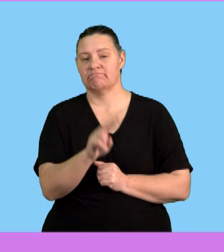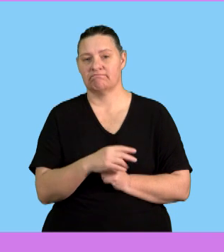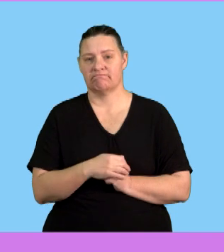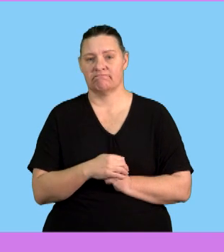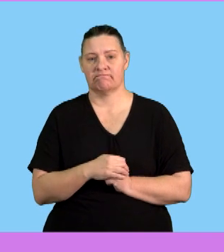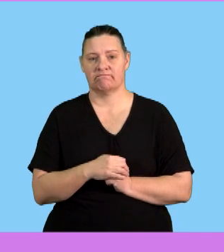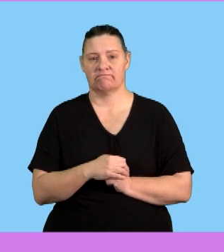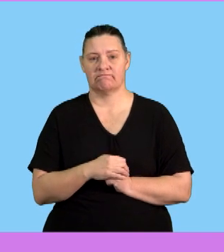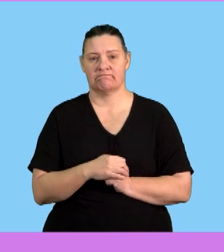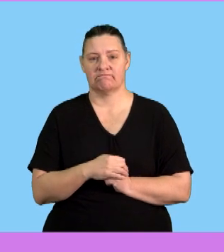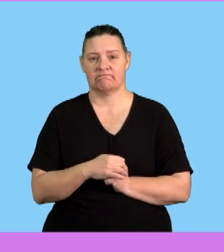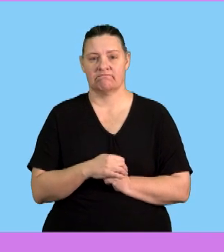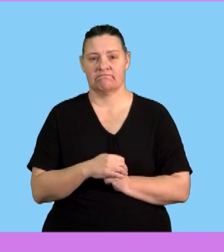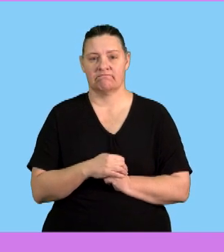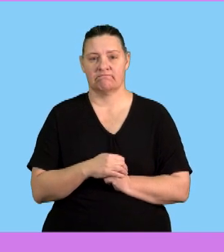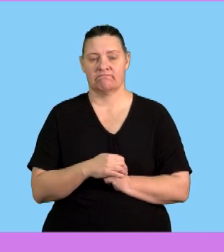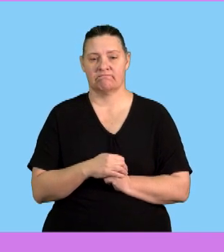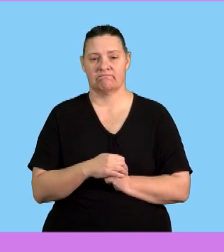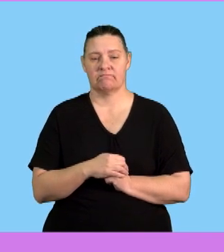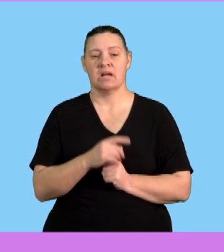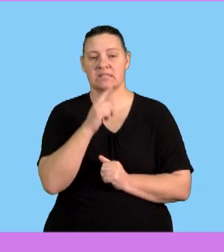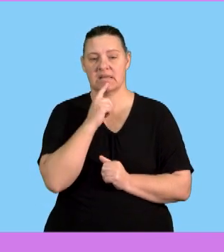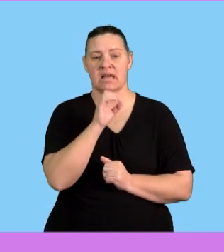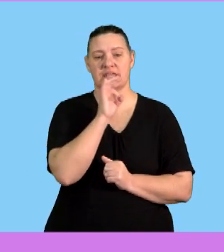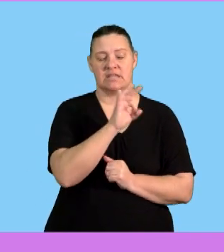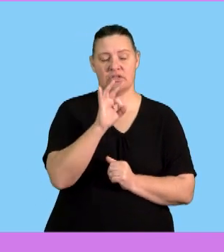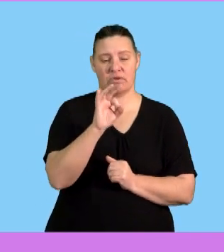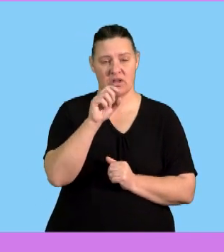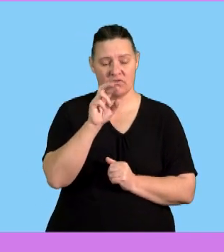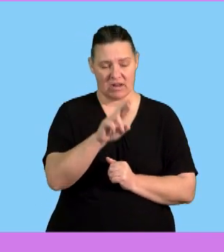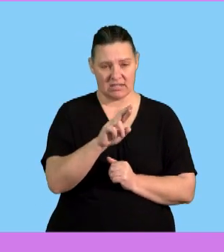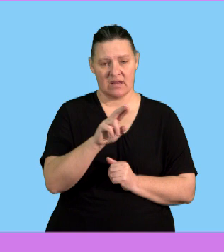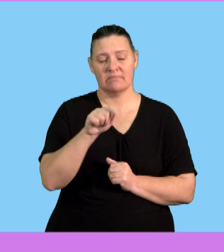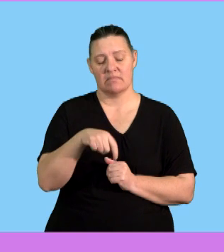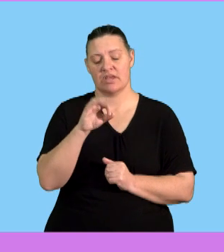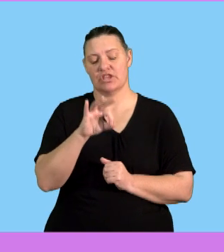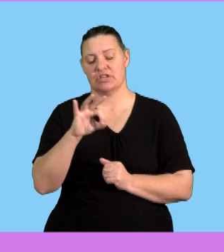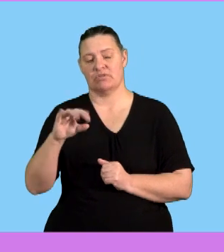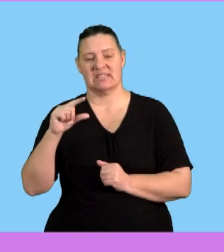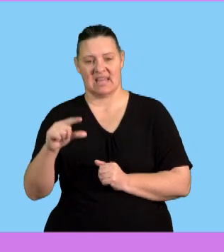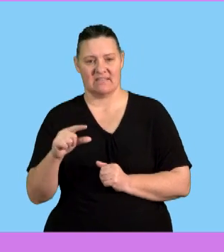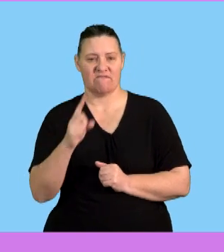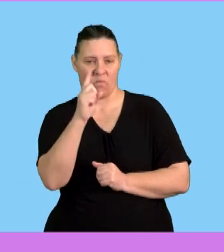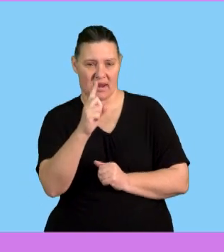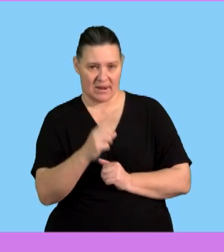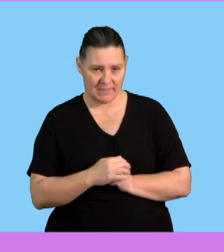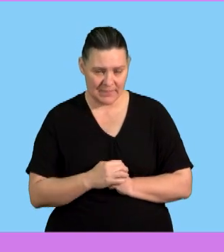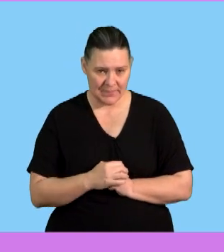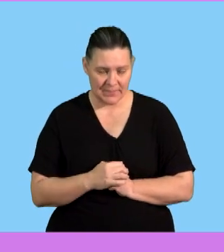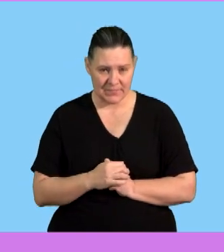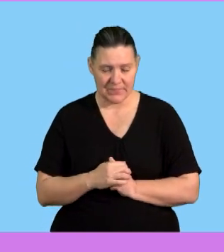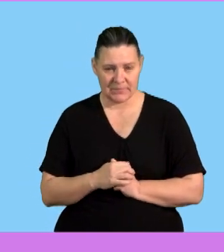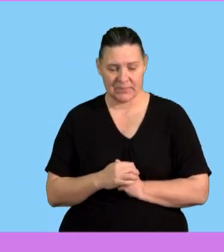see it's 33 Rand and 33 cents per quarter.